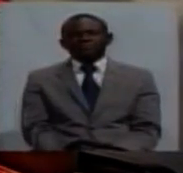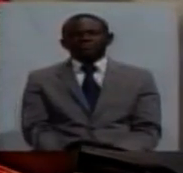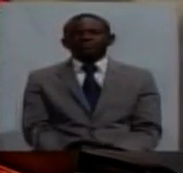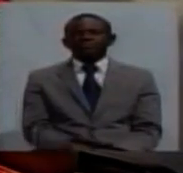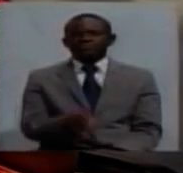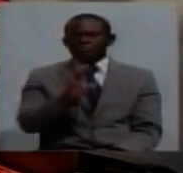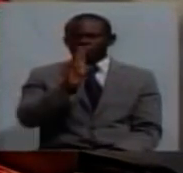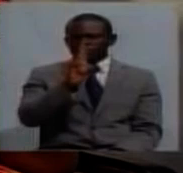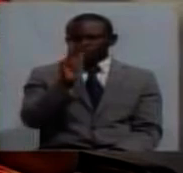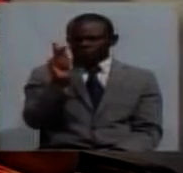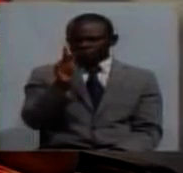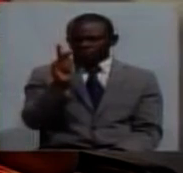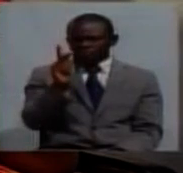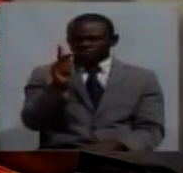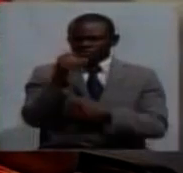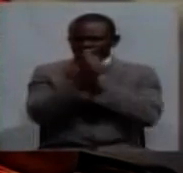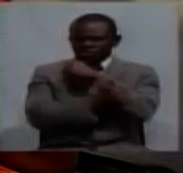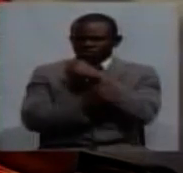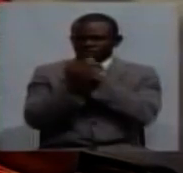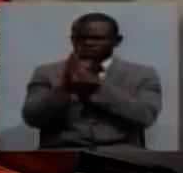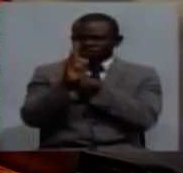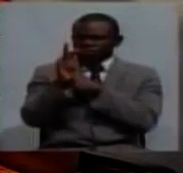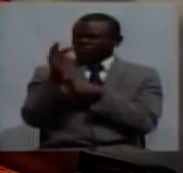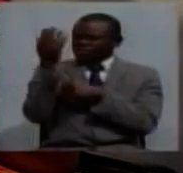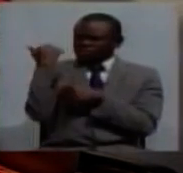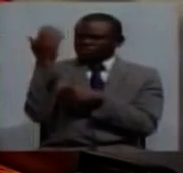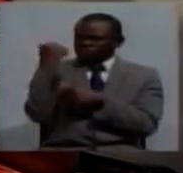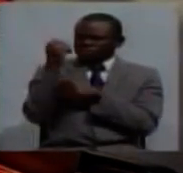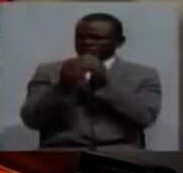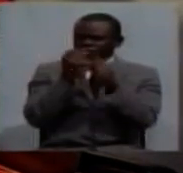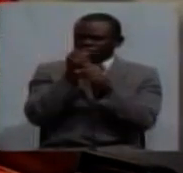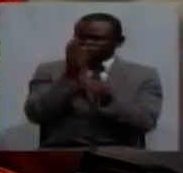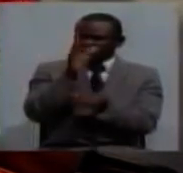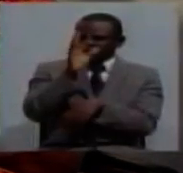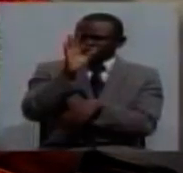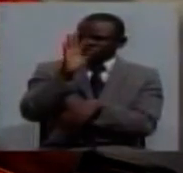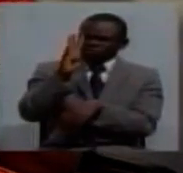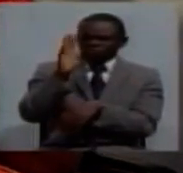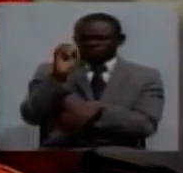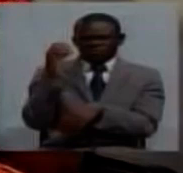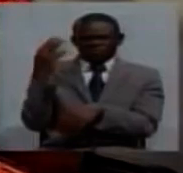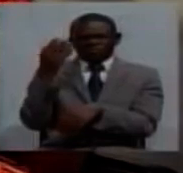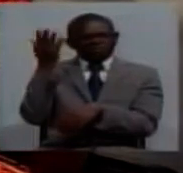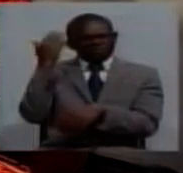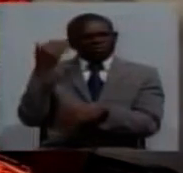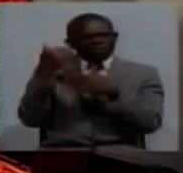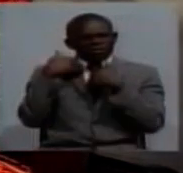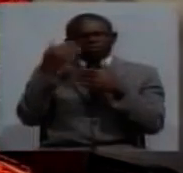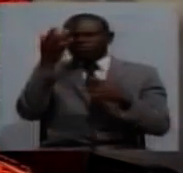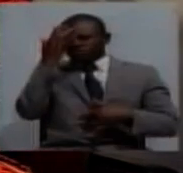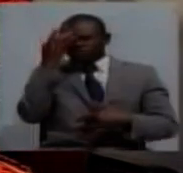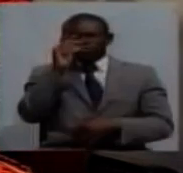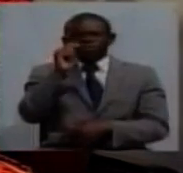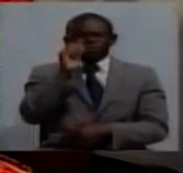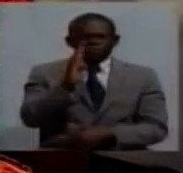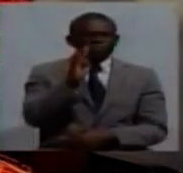UK, I think in the 40s, they too had a challenge of tuberculosis. In the end, they resolved it by housing.